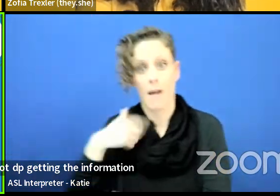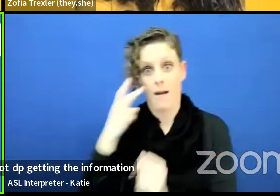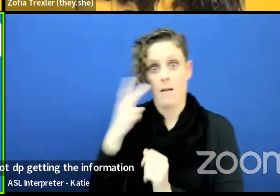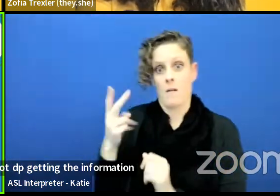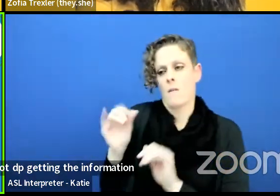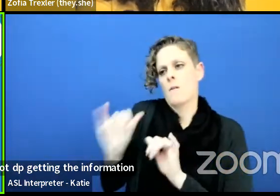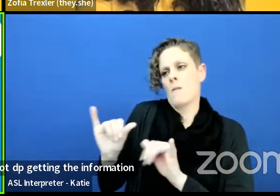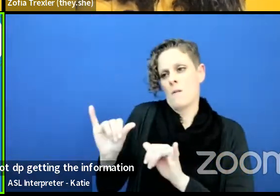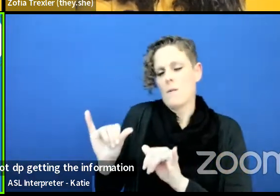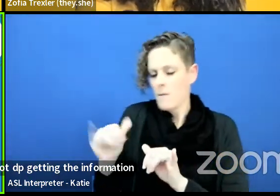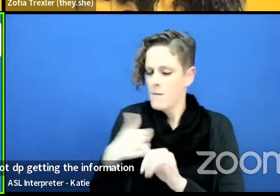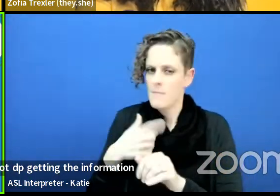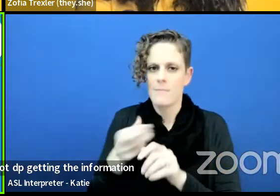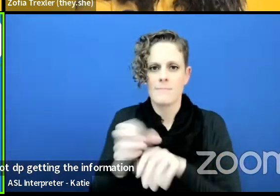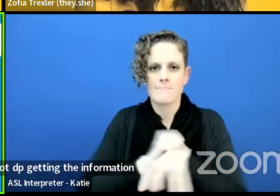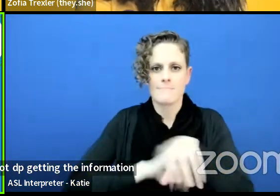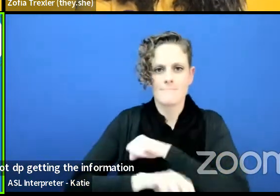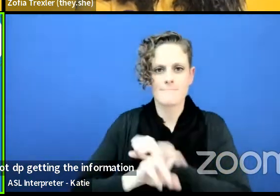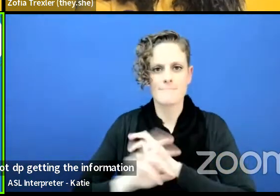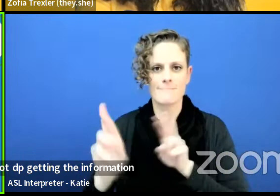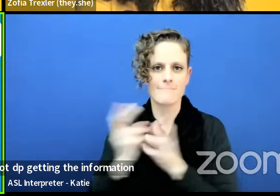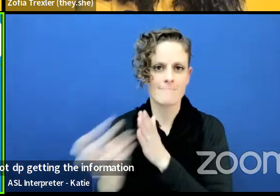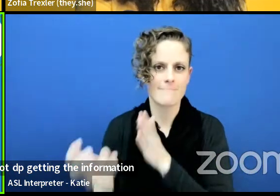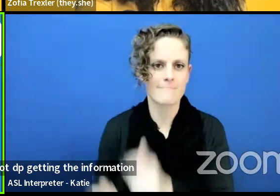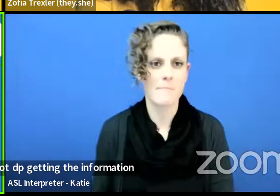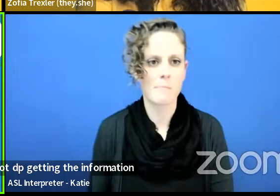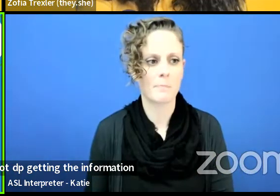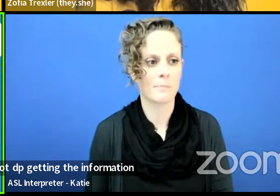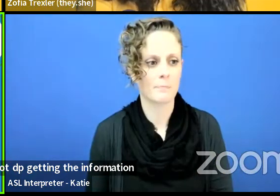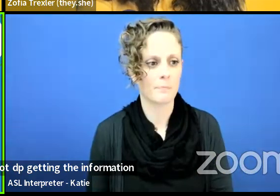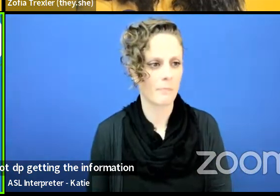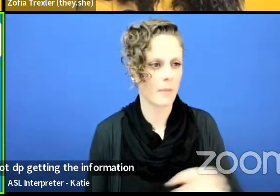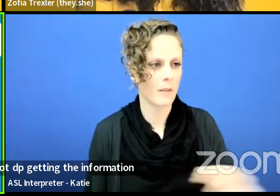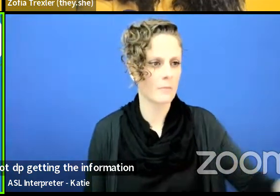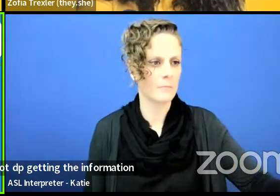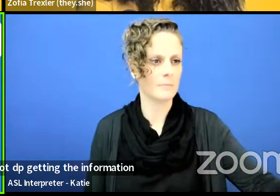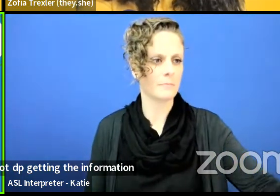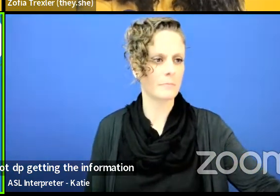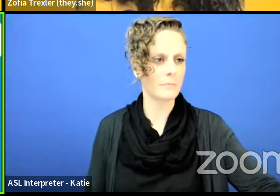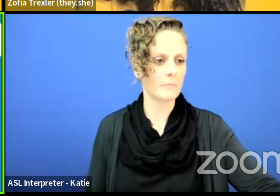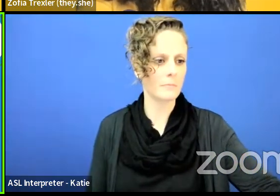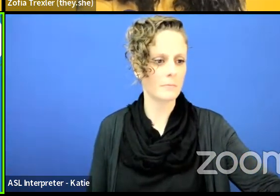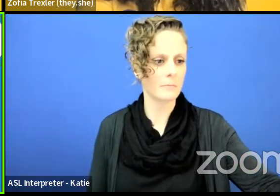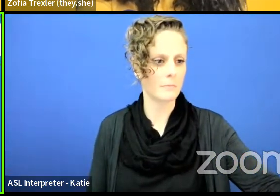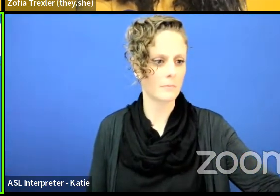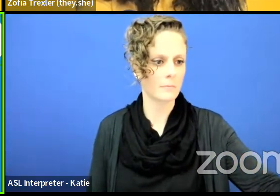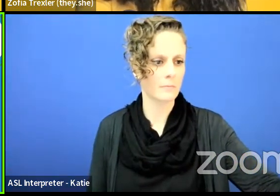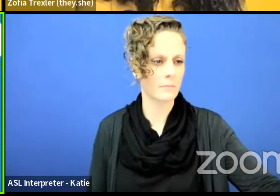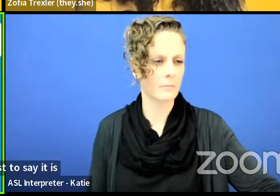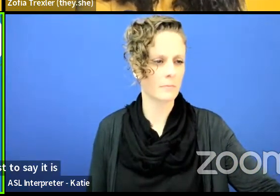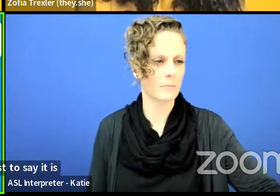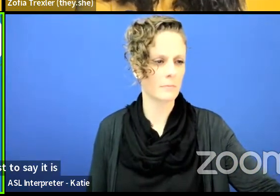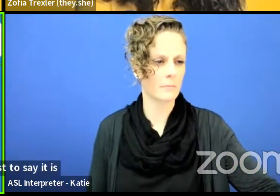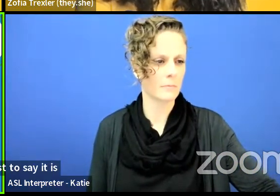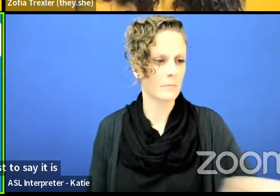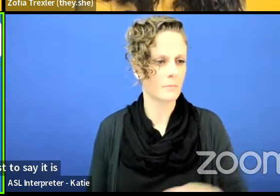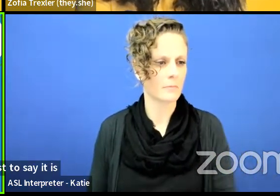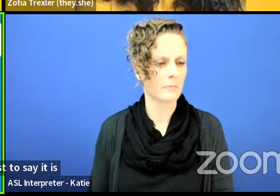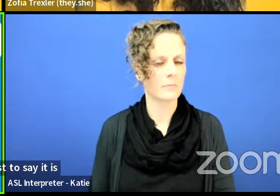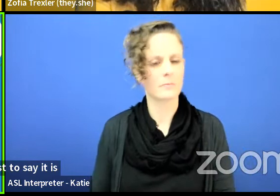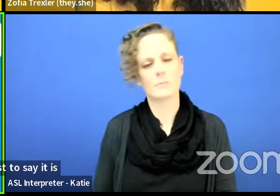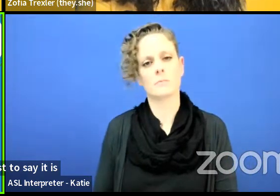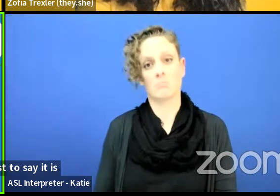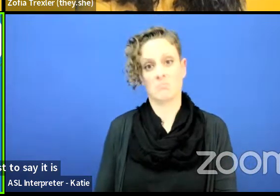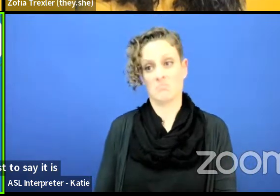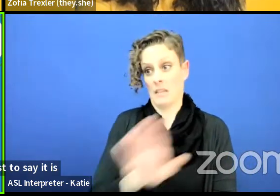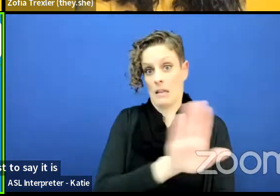and it's not just to say that it's just to the individual's fault, because we have to find a way to reach these